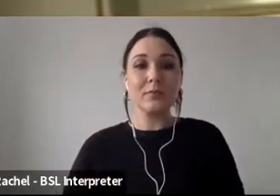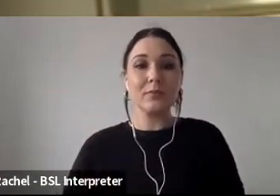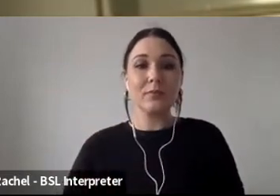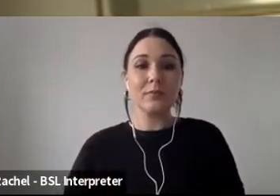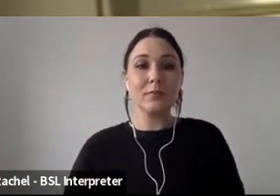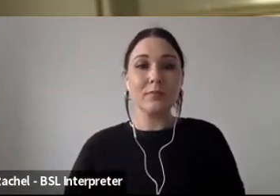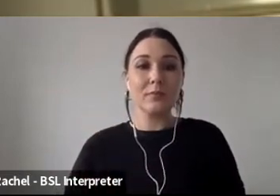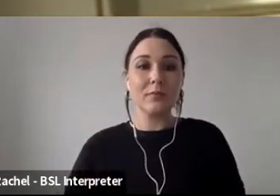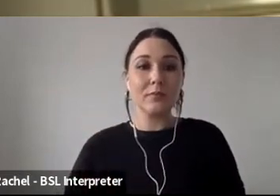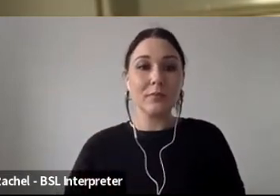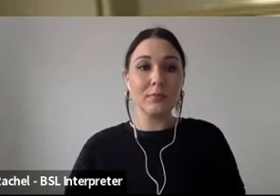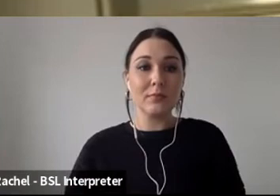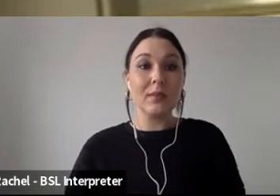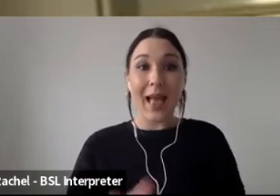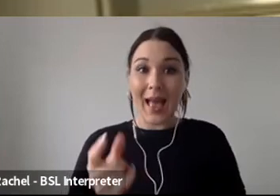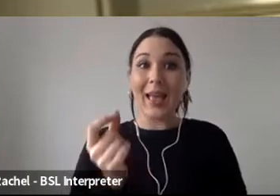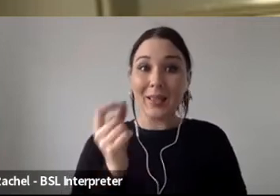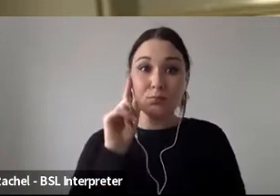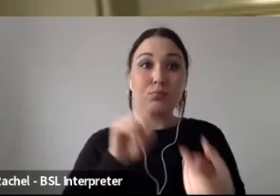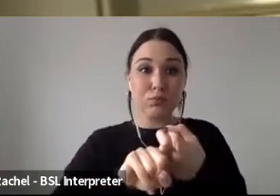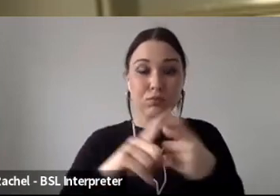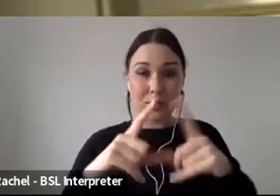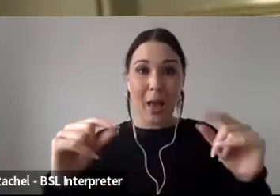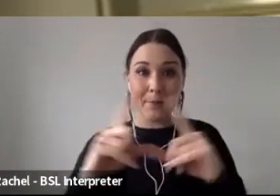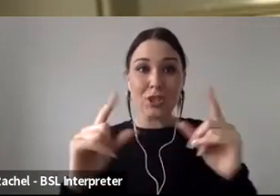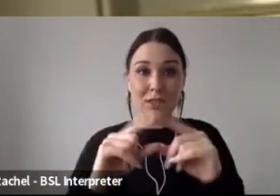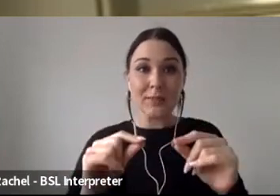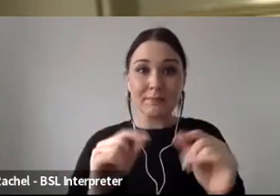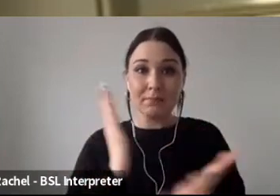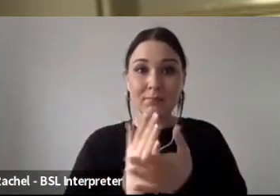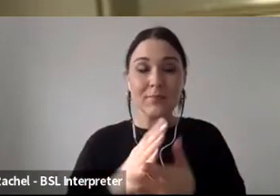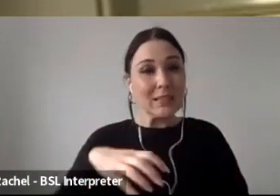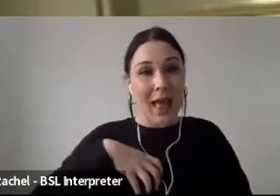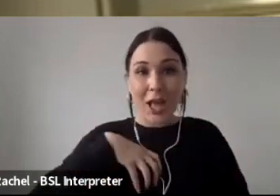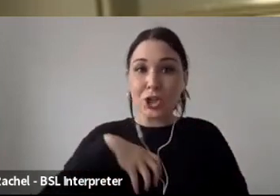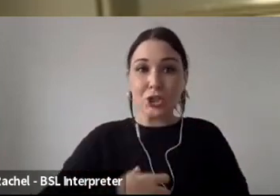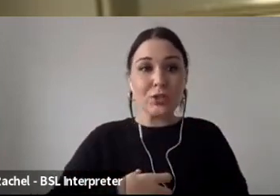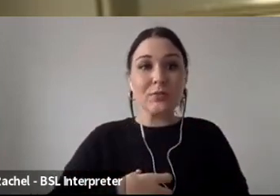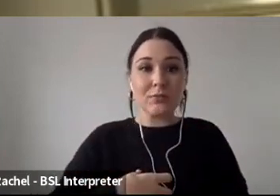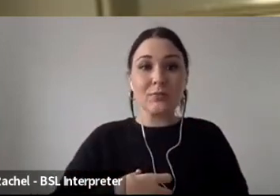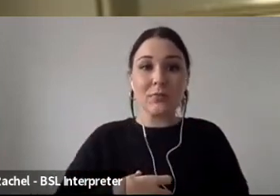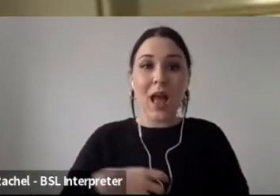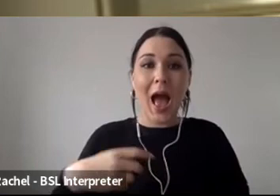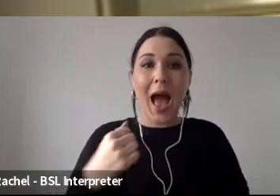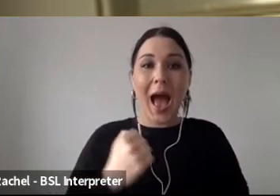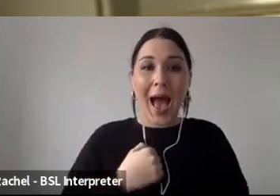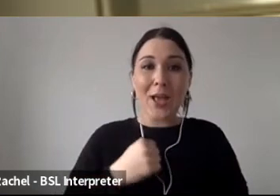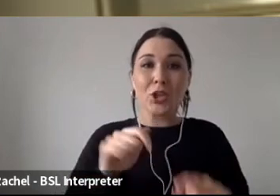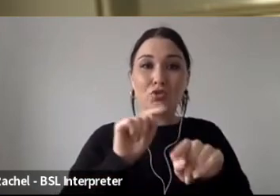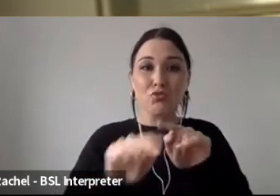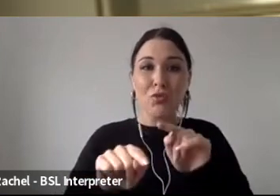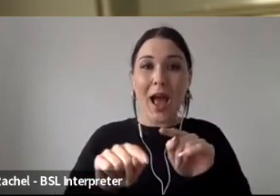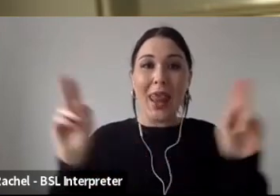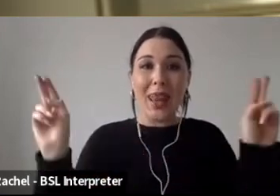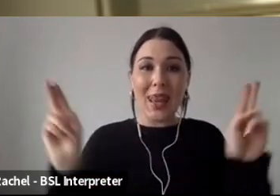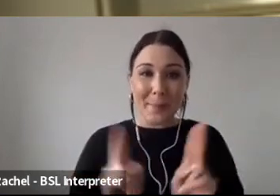I do rely on captions, and I get very tired. So I try and limit the number of meetings